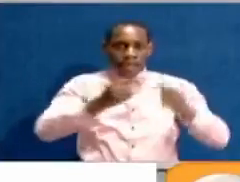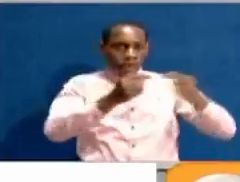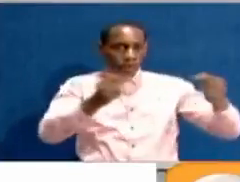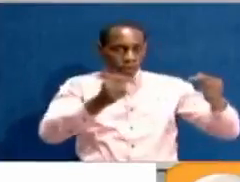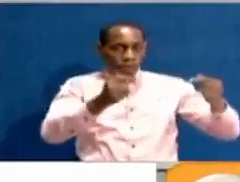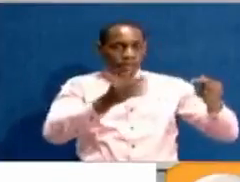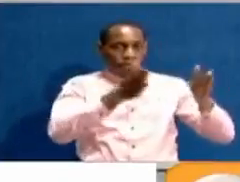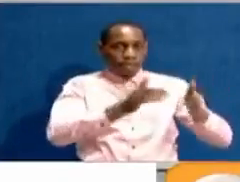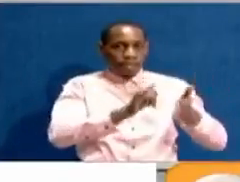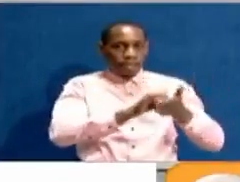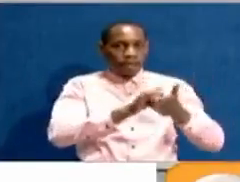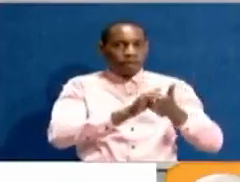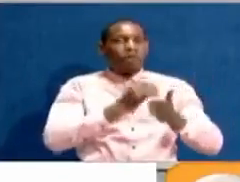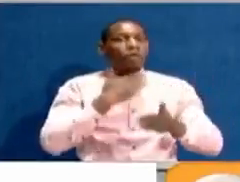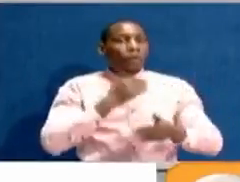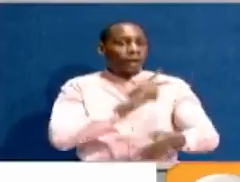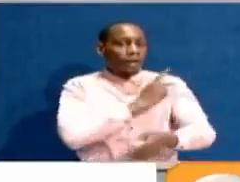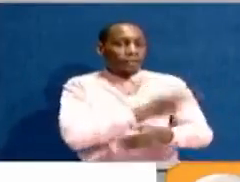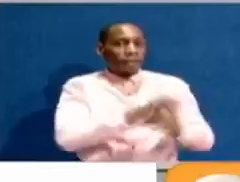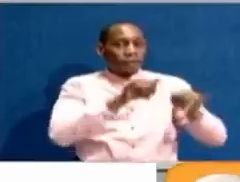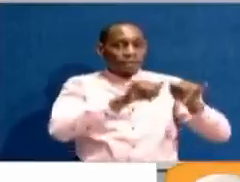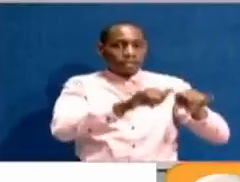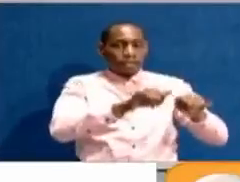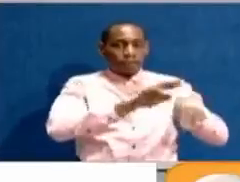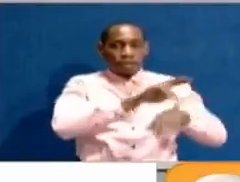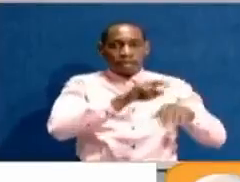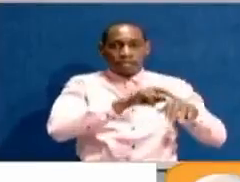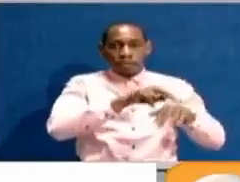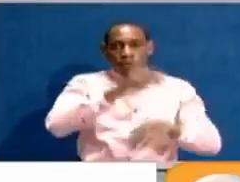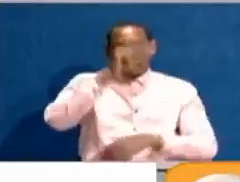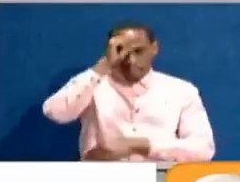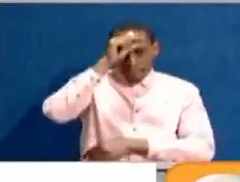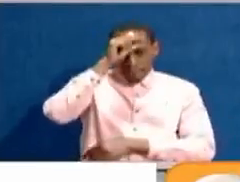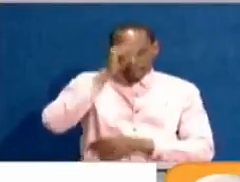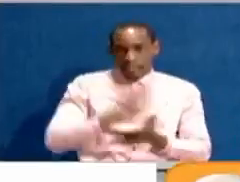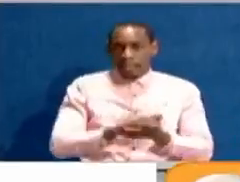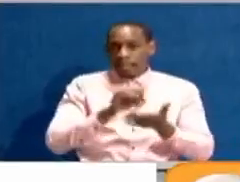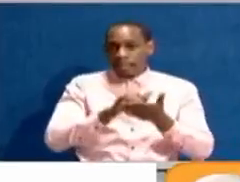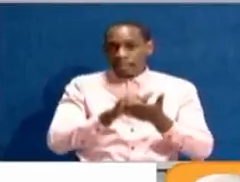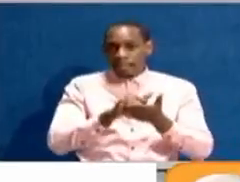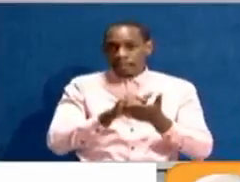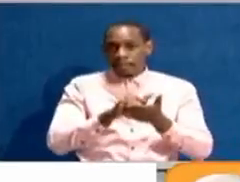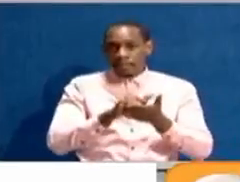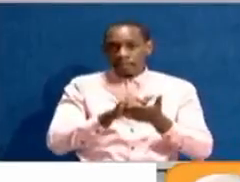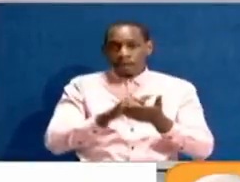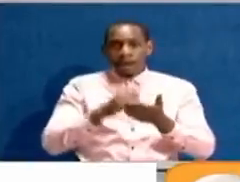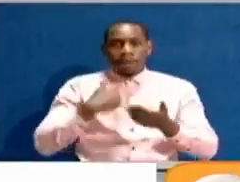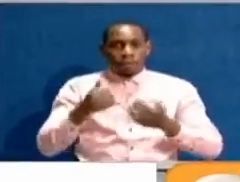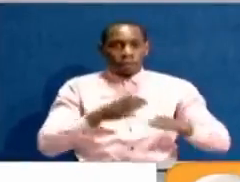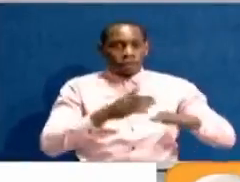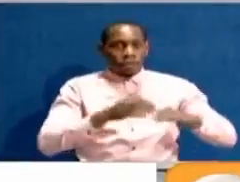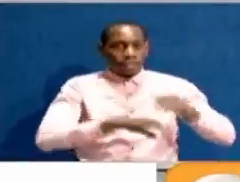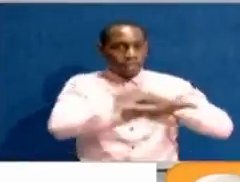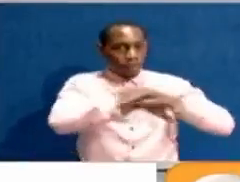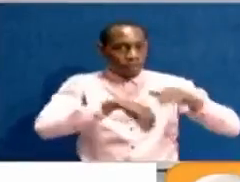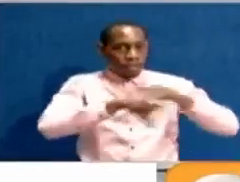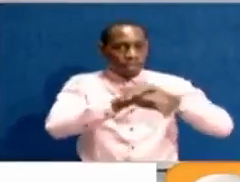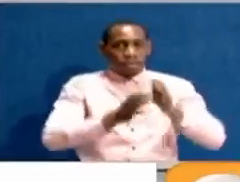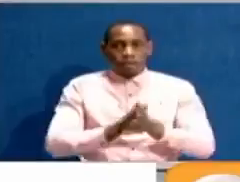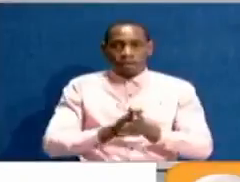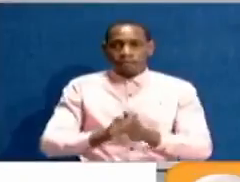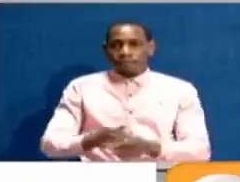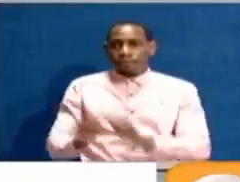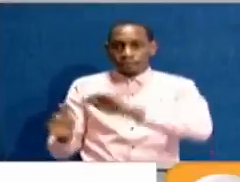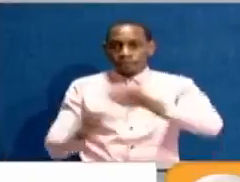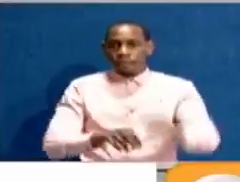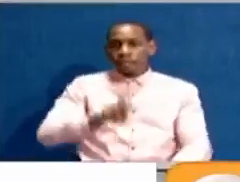as centralists who want more resources at the national level to create avenues for looting. Now, on the